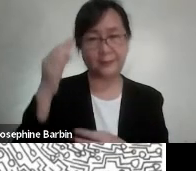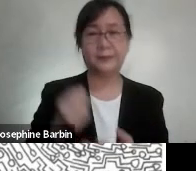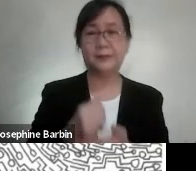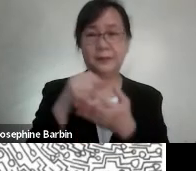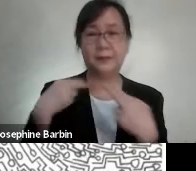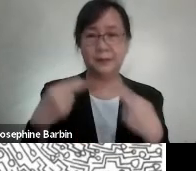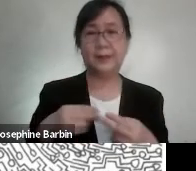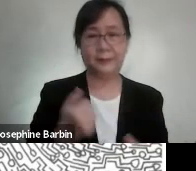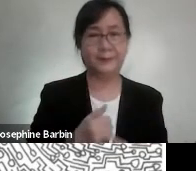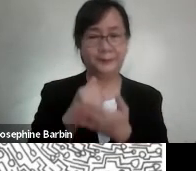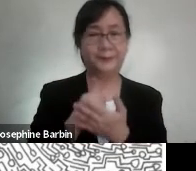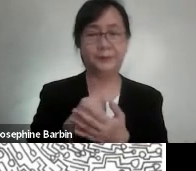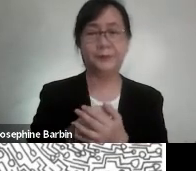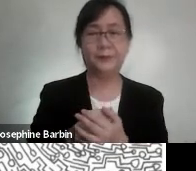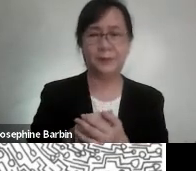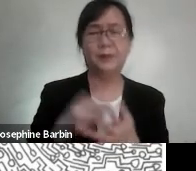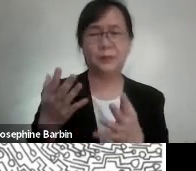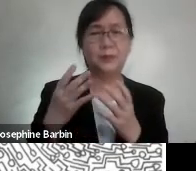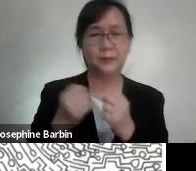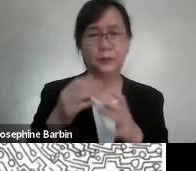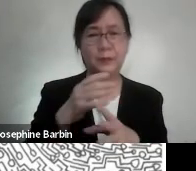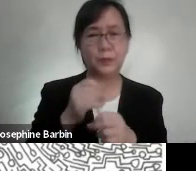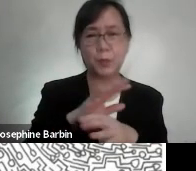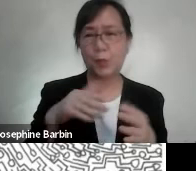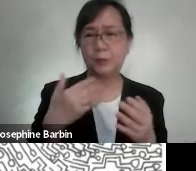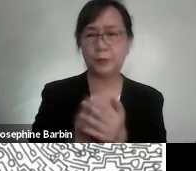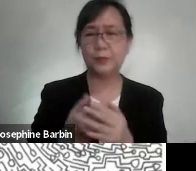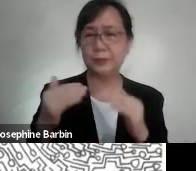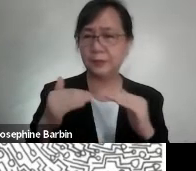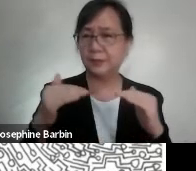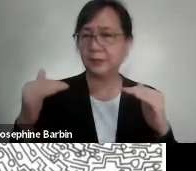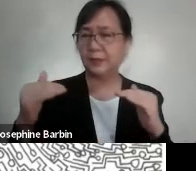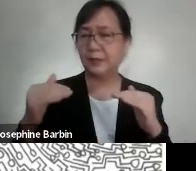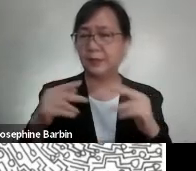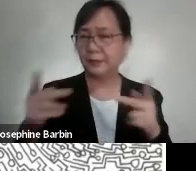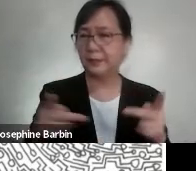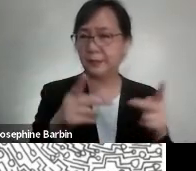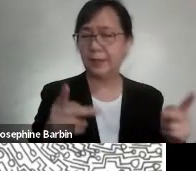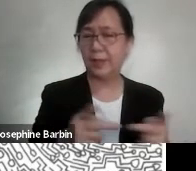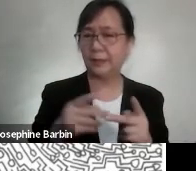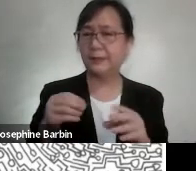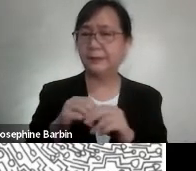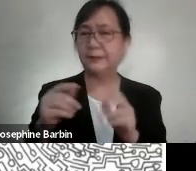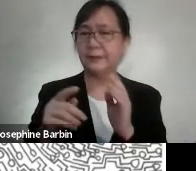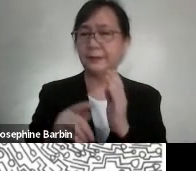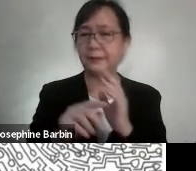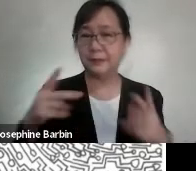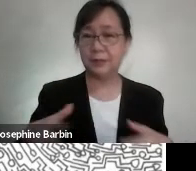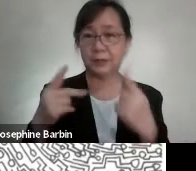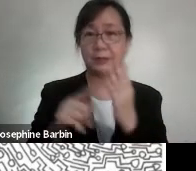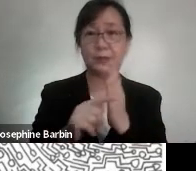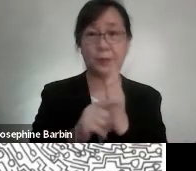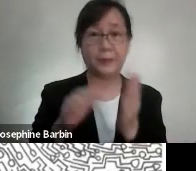they really see, they really would like adults to take those dimensions of their digital technology practices